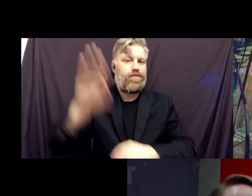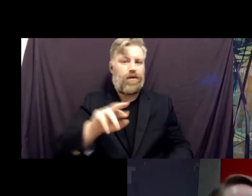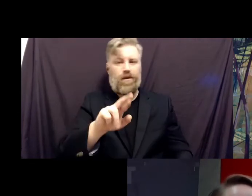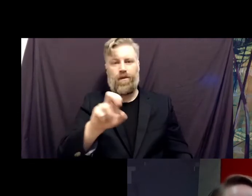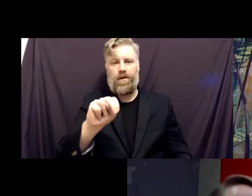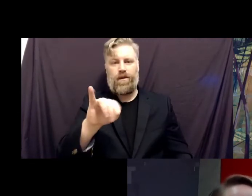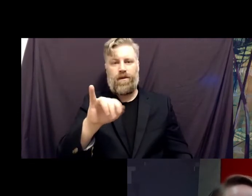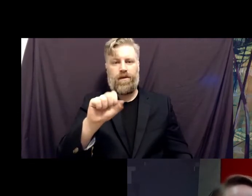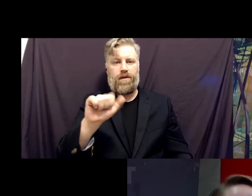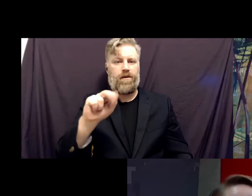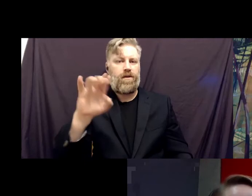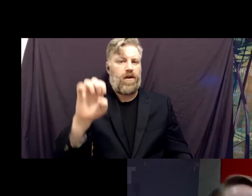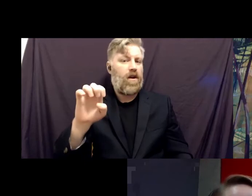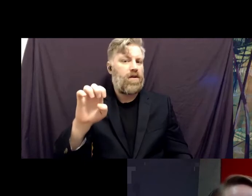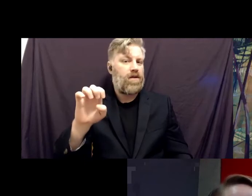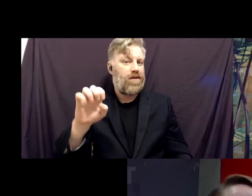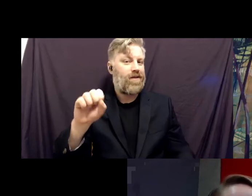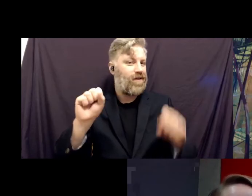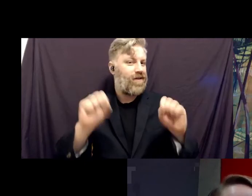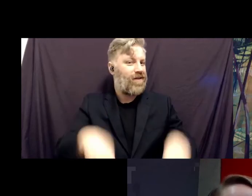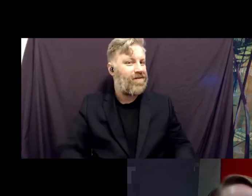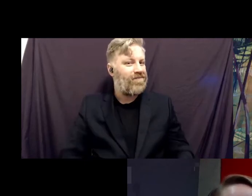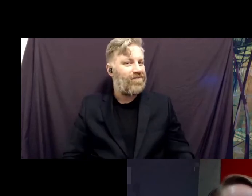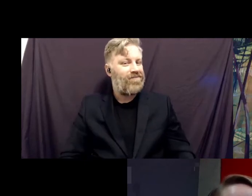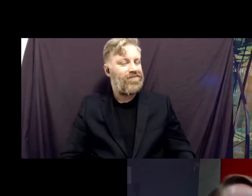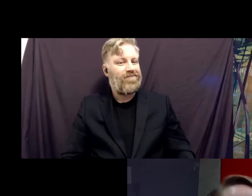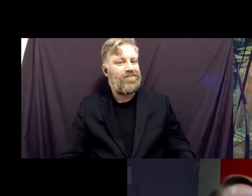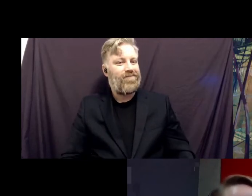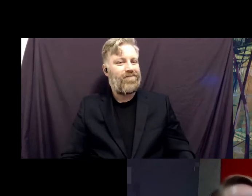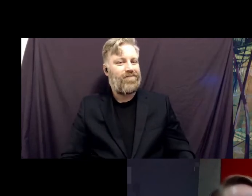renaissance for and